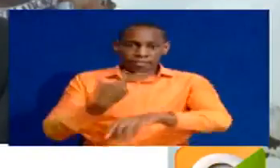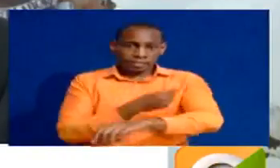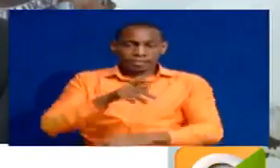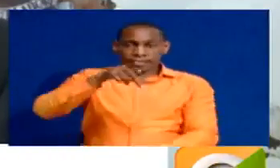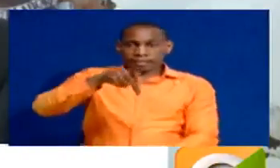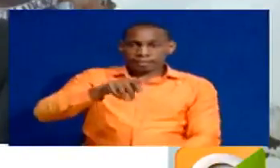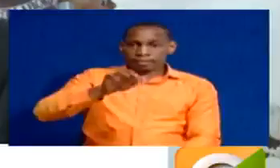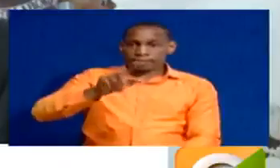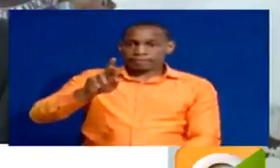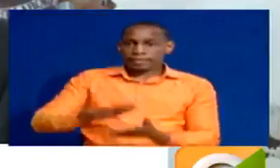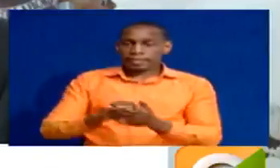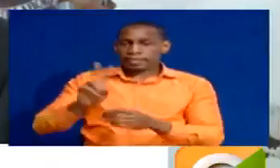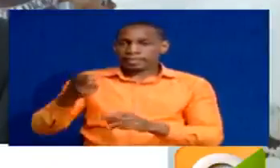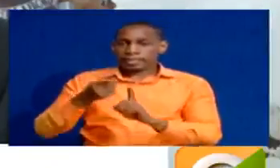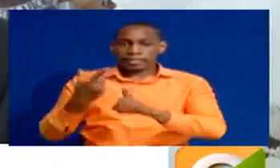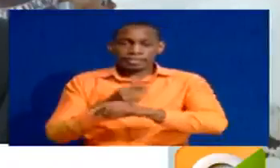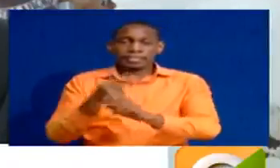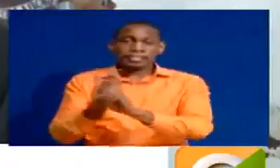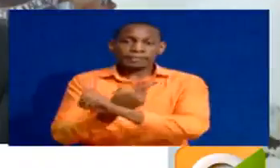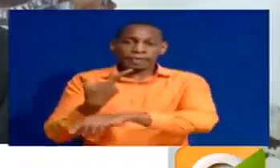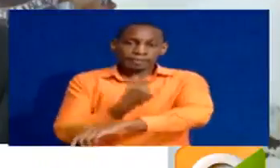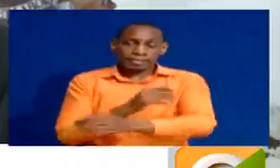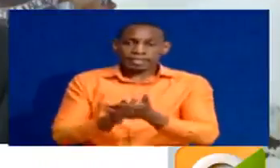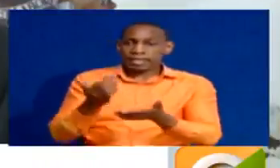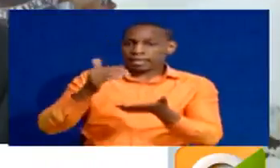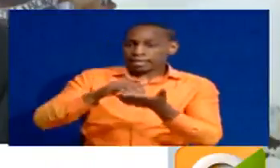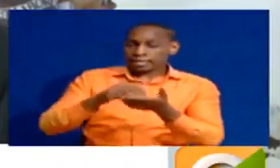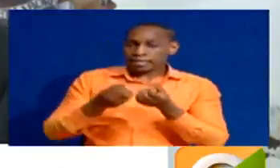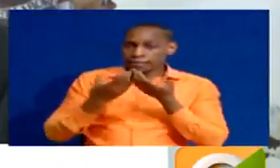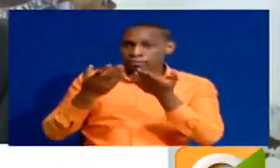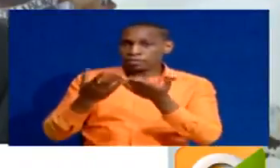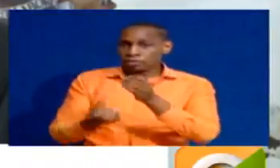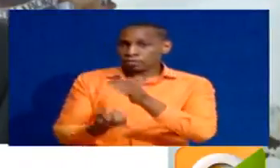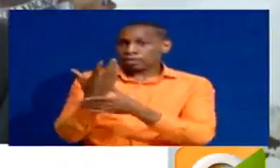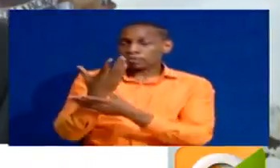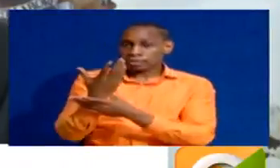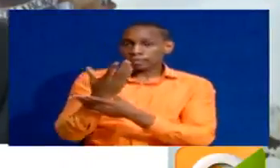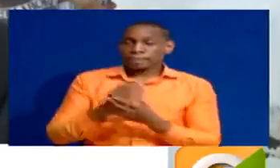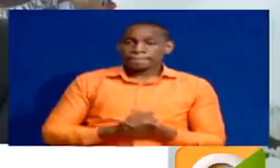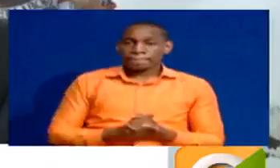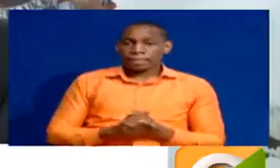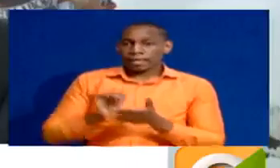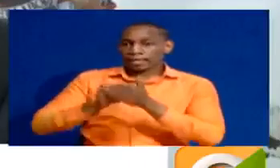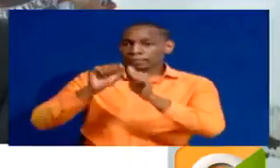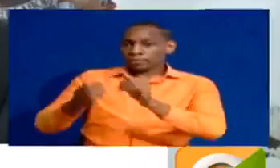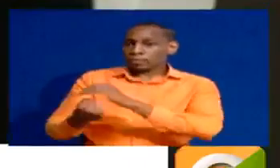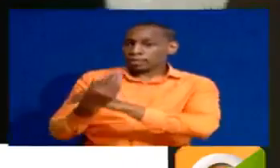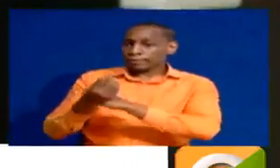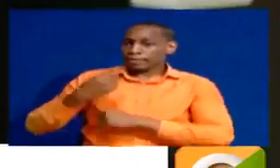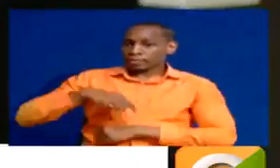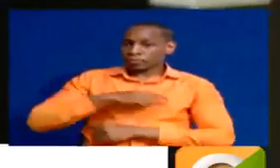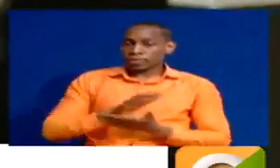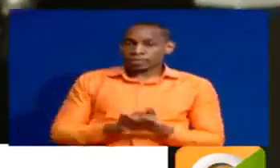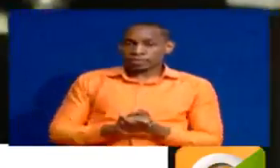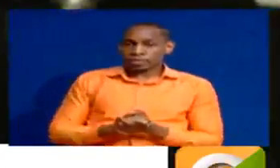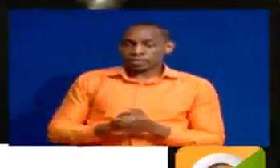so second, they've been given a different vaccine. So again, data will emerge from that particular platform to be able to advise us.